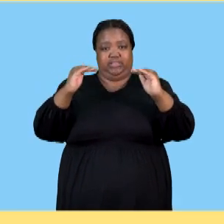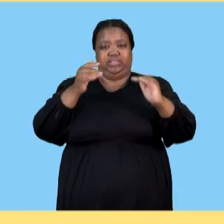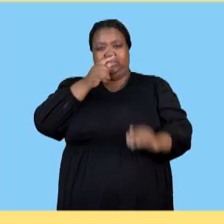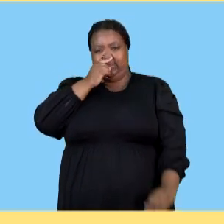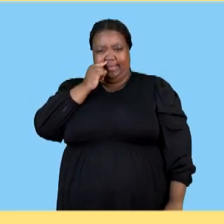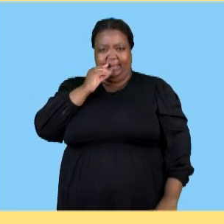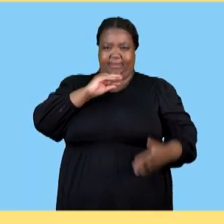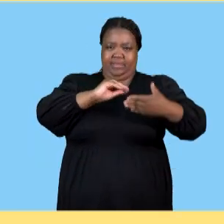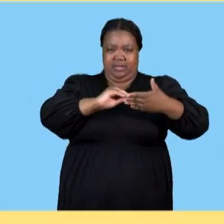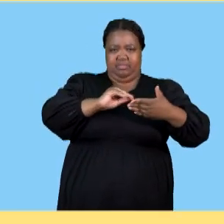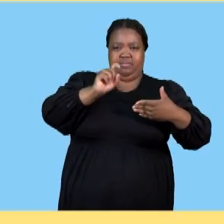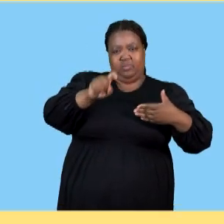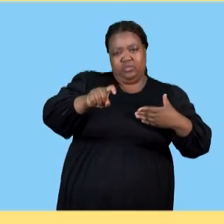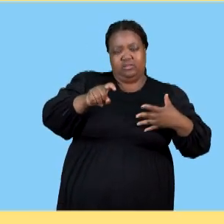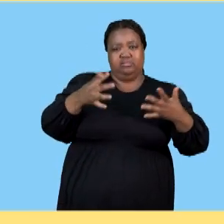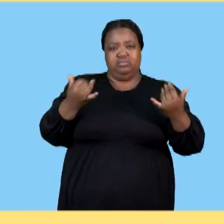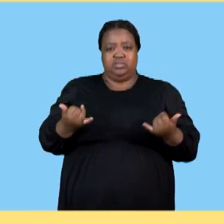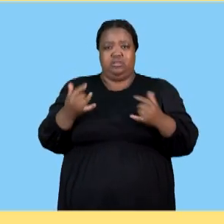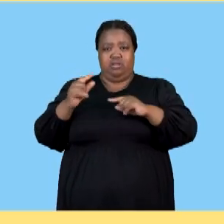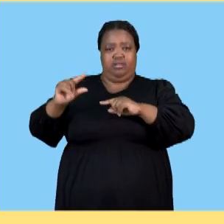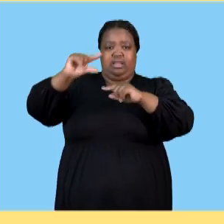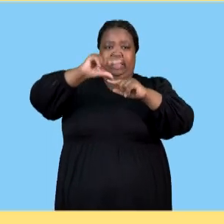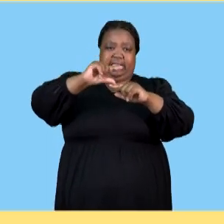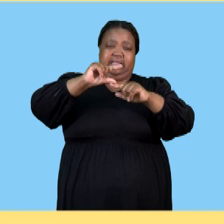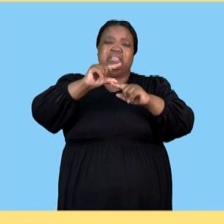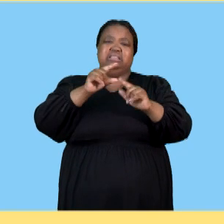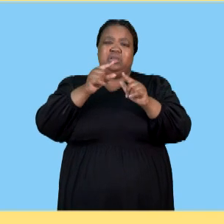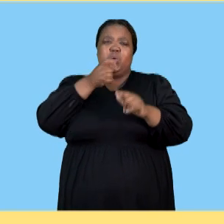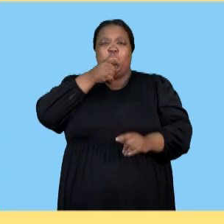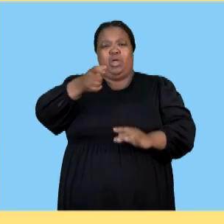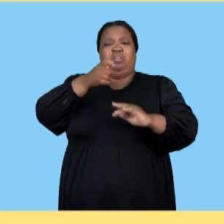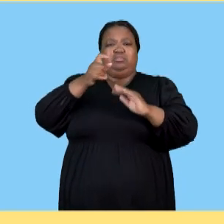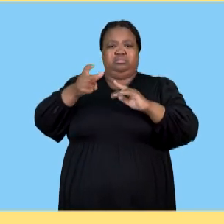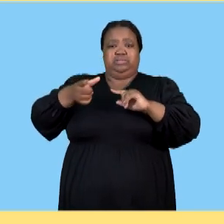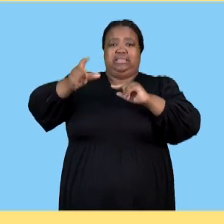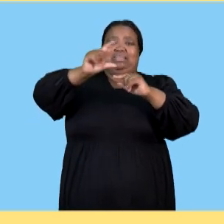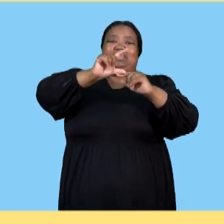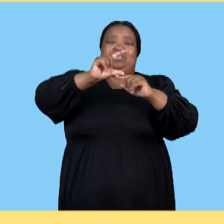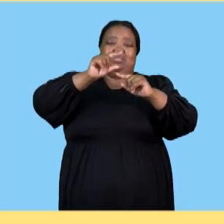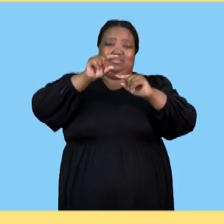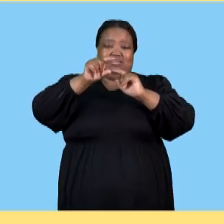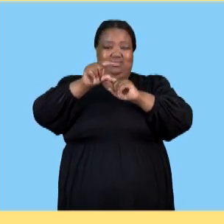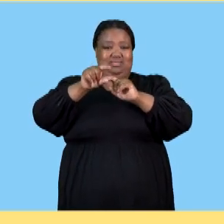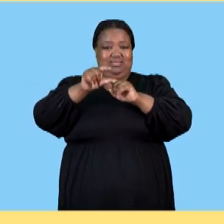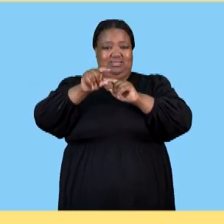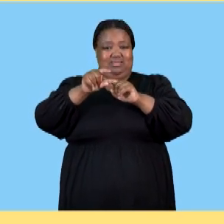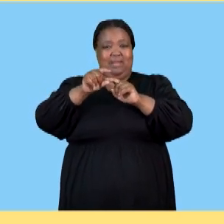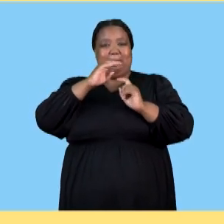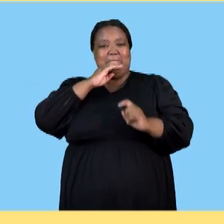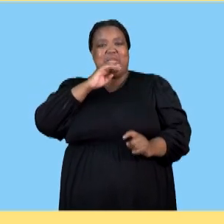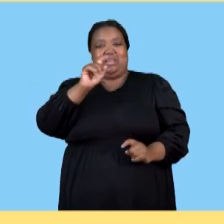The percentage return on owner's equity has increased. The word increased is